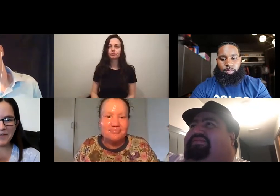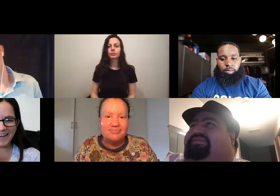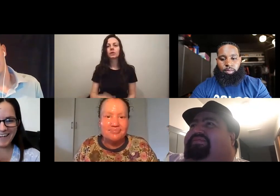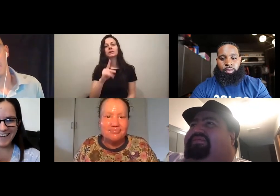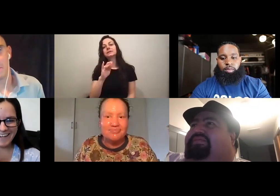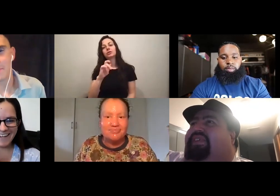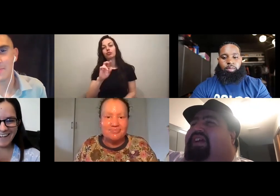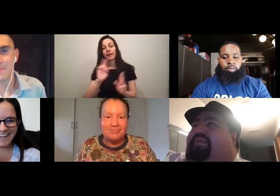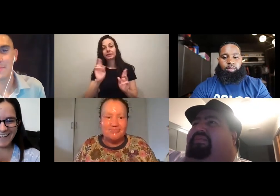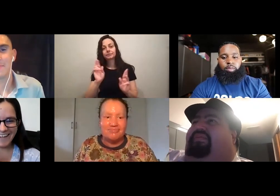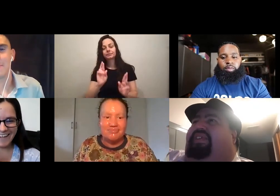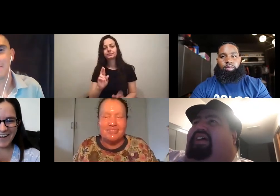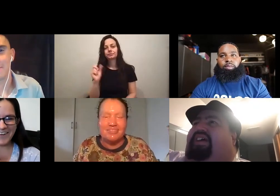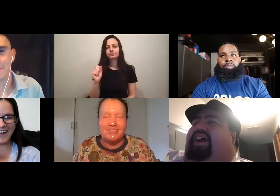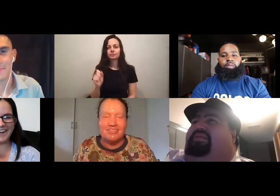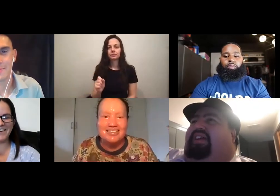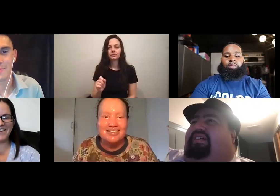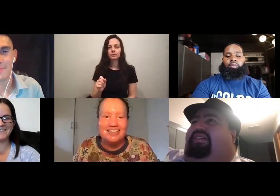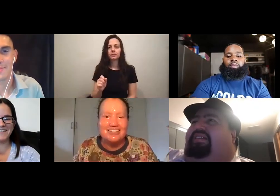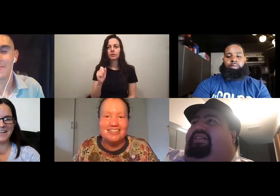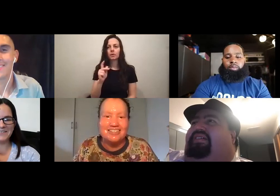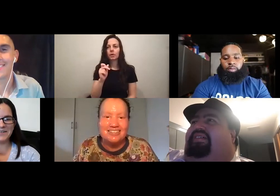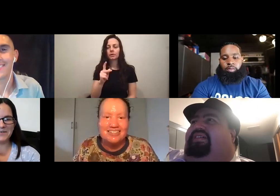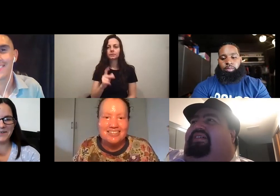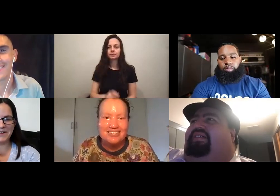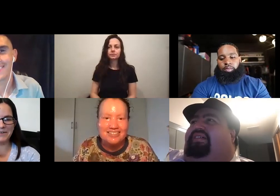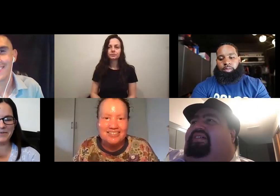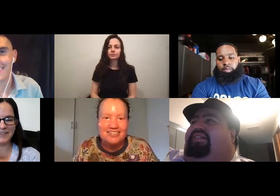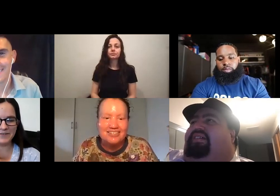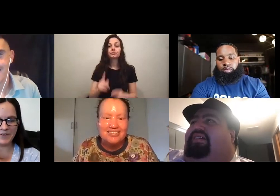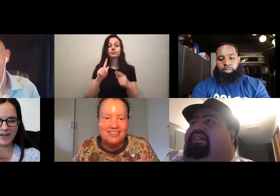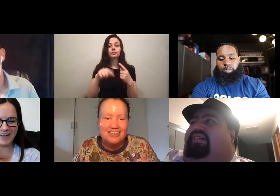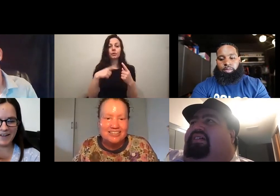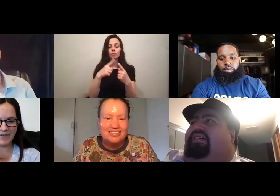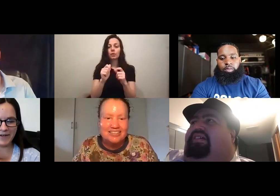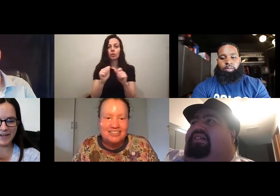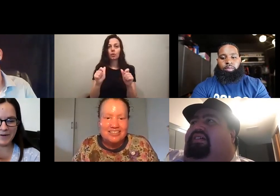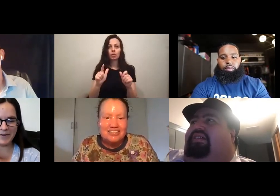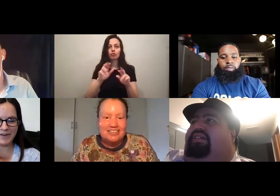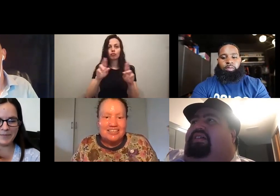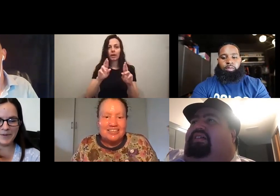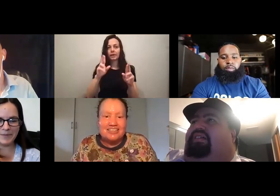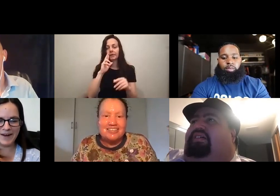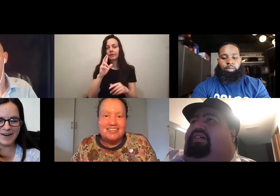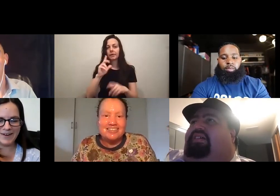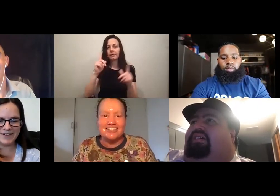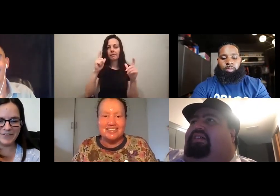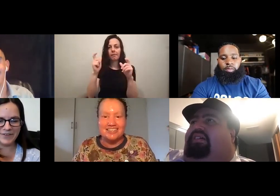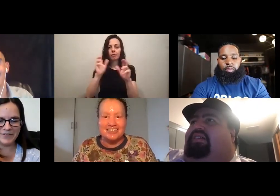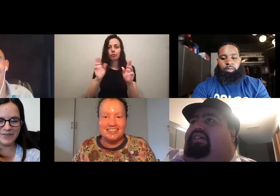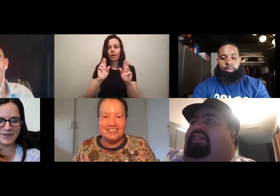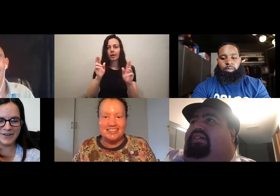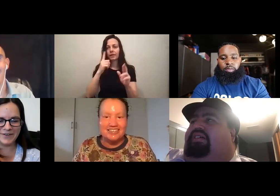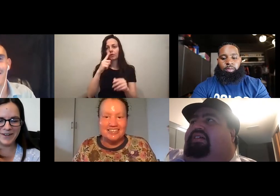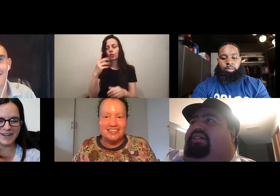are you ready? Yep. All right. So when everyone is ready, I have my camera prepared for